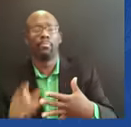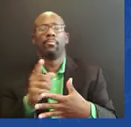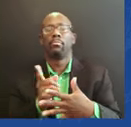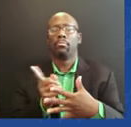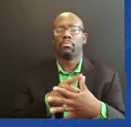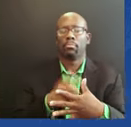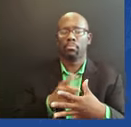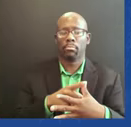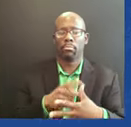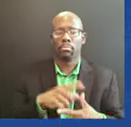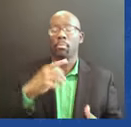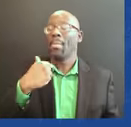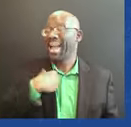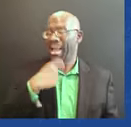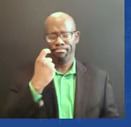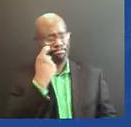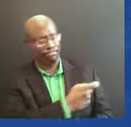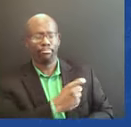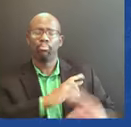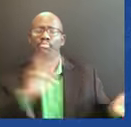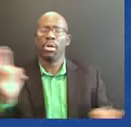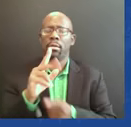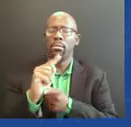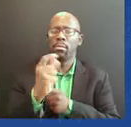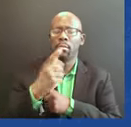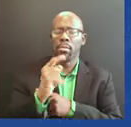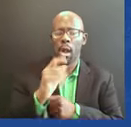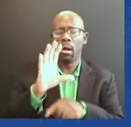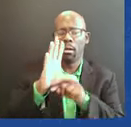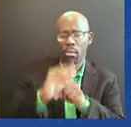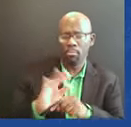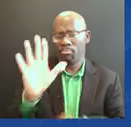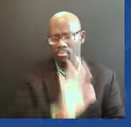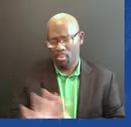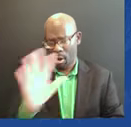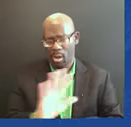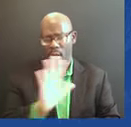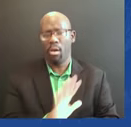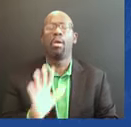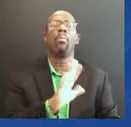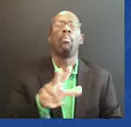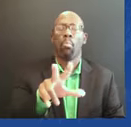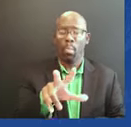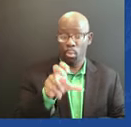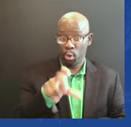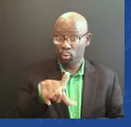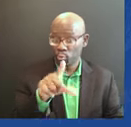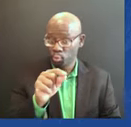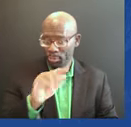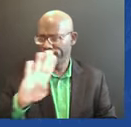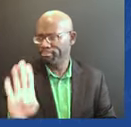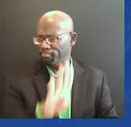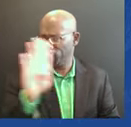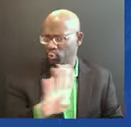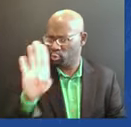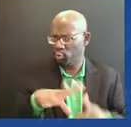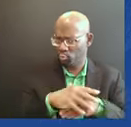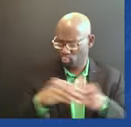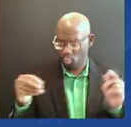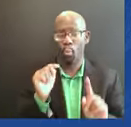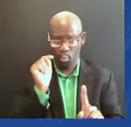$320 billion for dealing with alternatives by people getting tax credit for moving